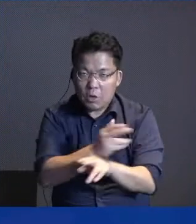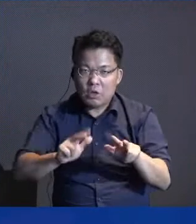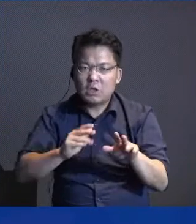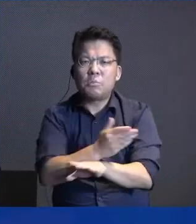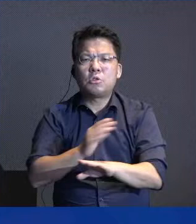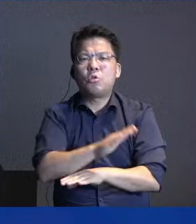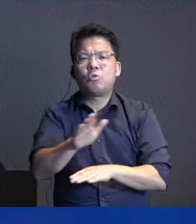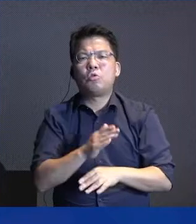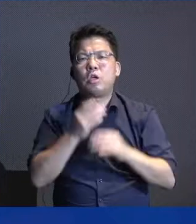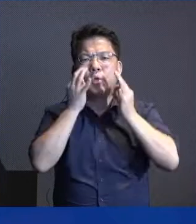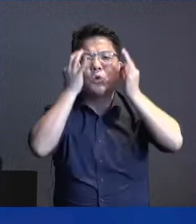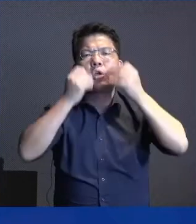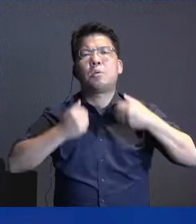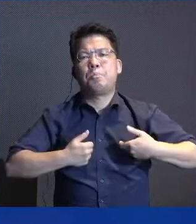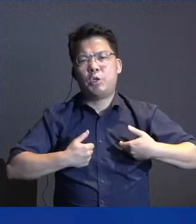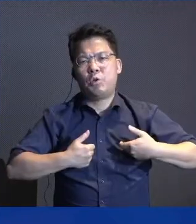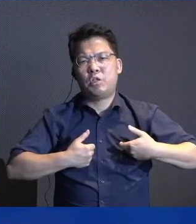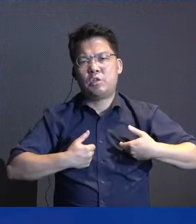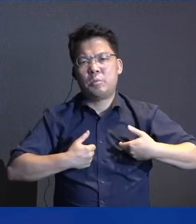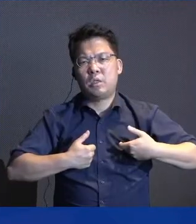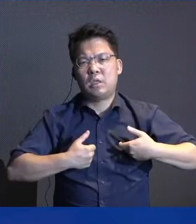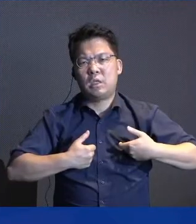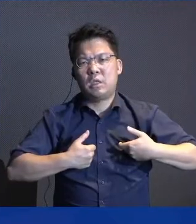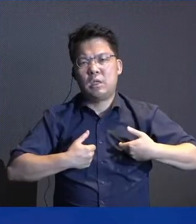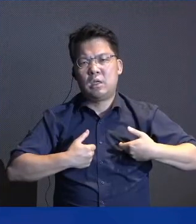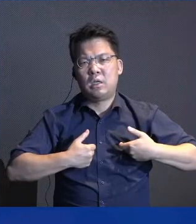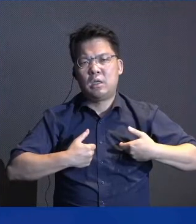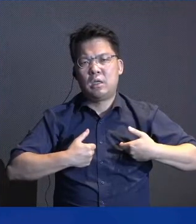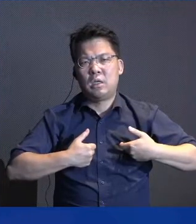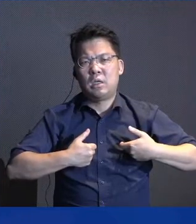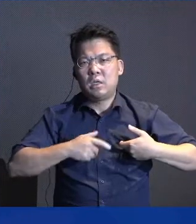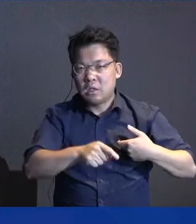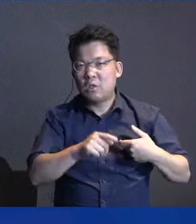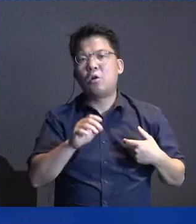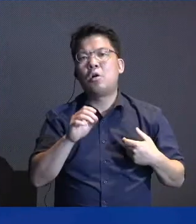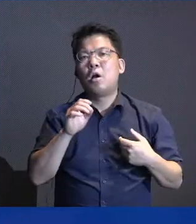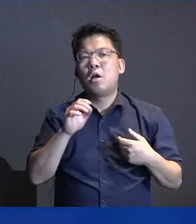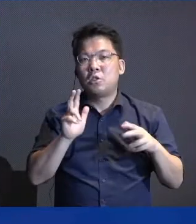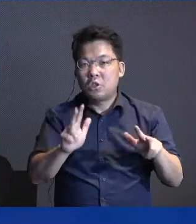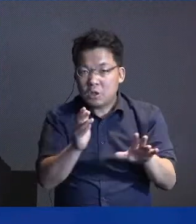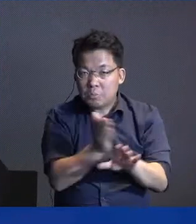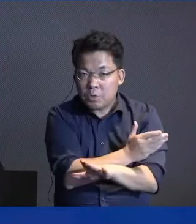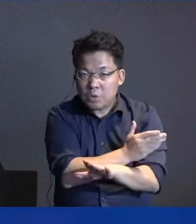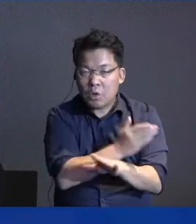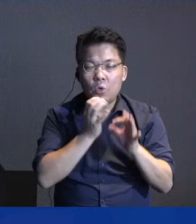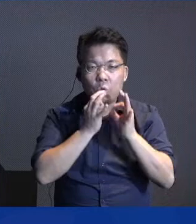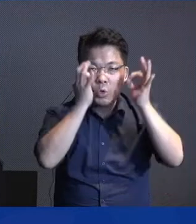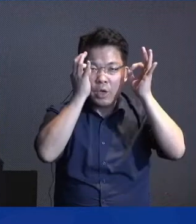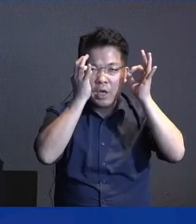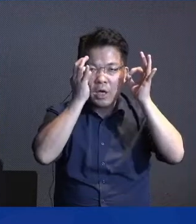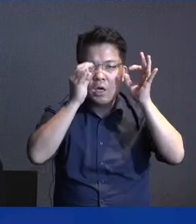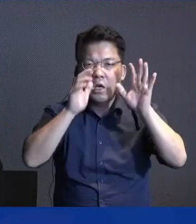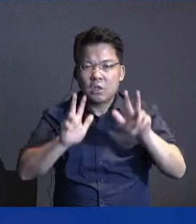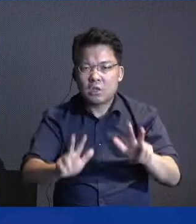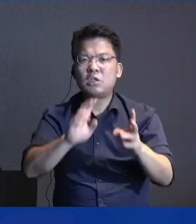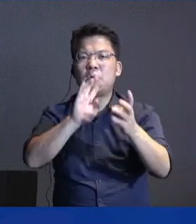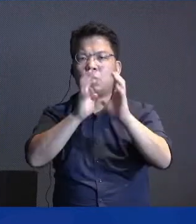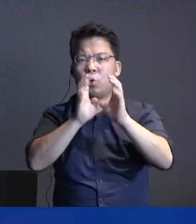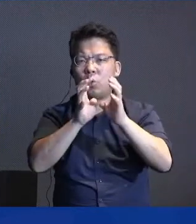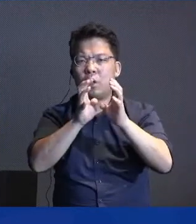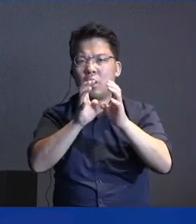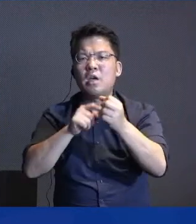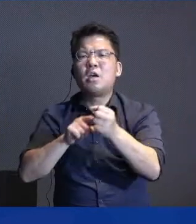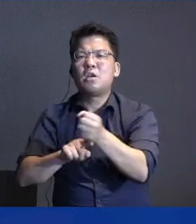future times. Now, if we talk about rights, the Universal Declaration of Human Rights,